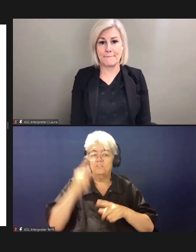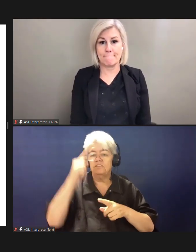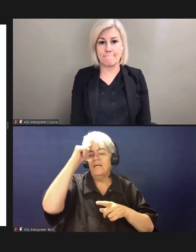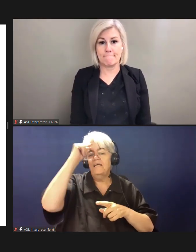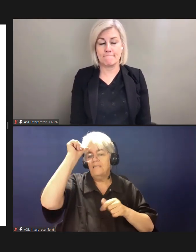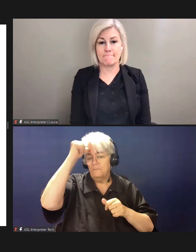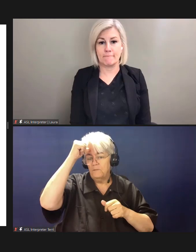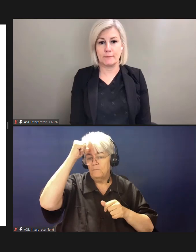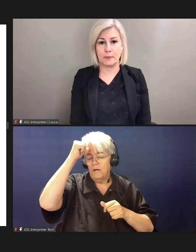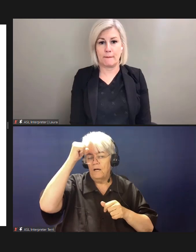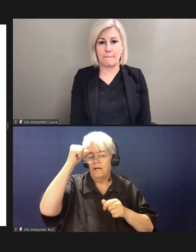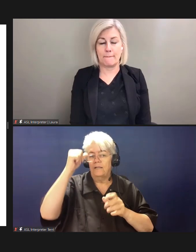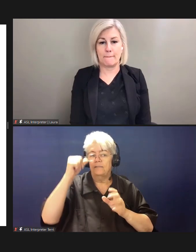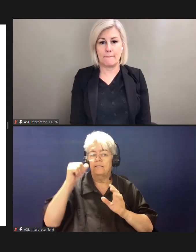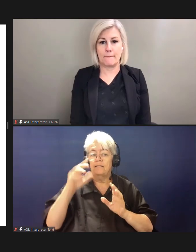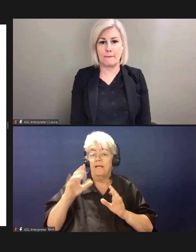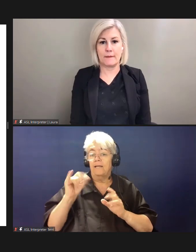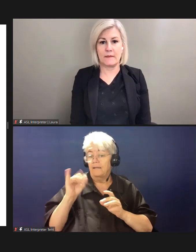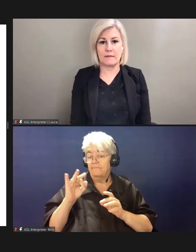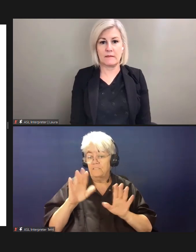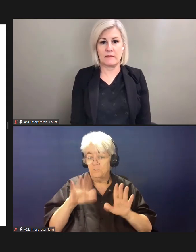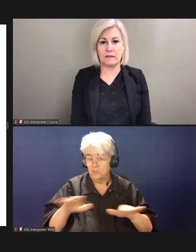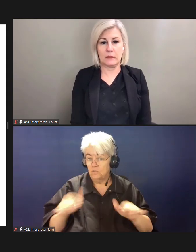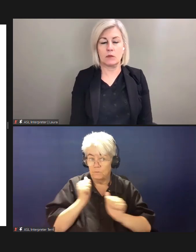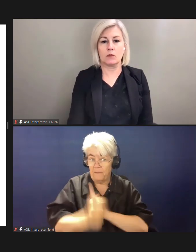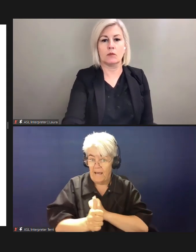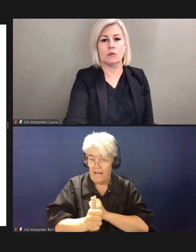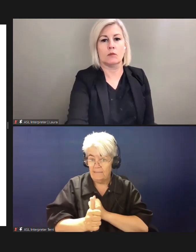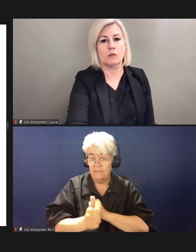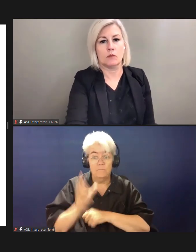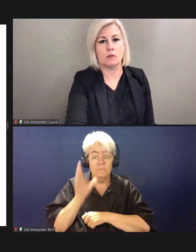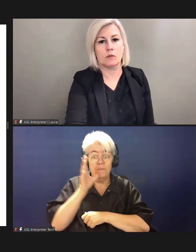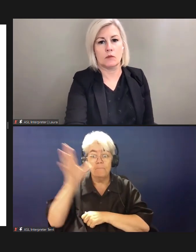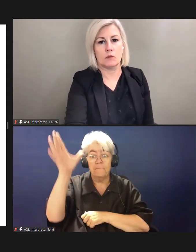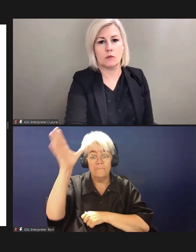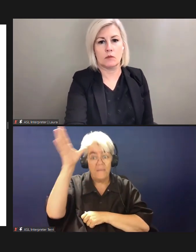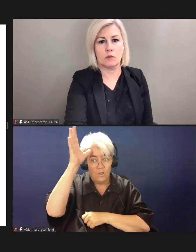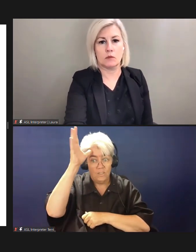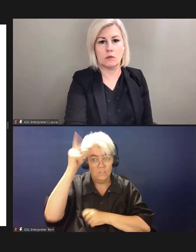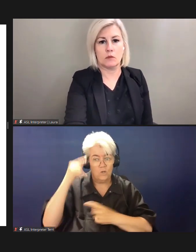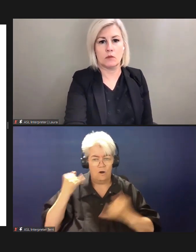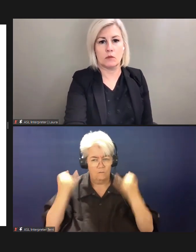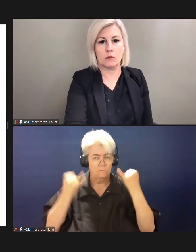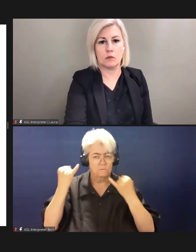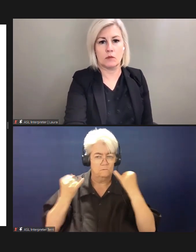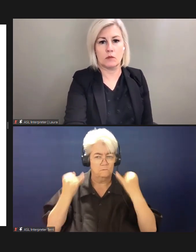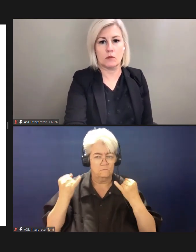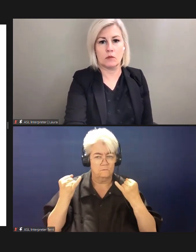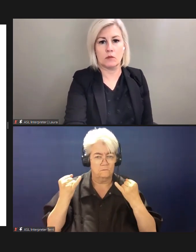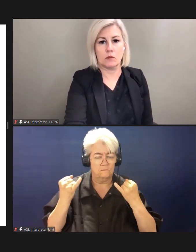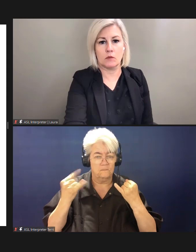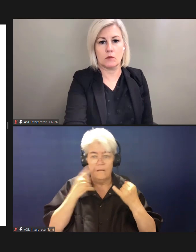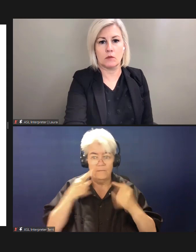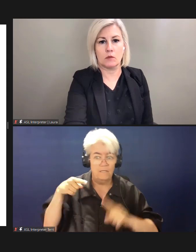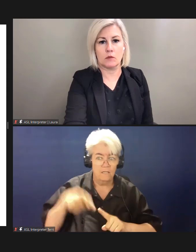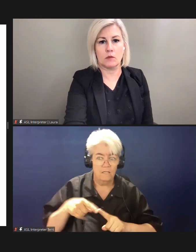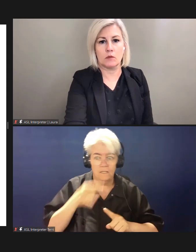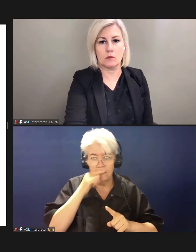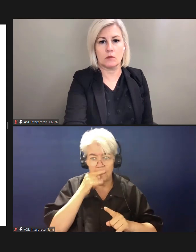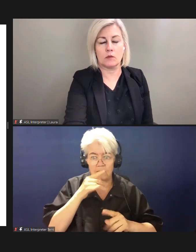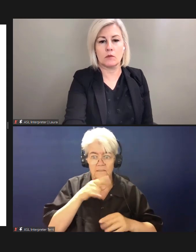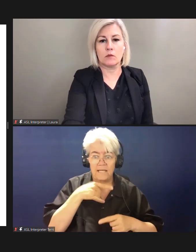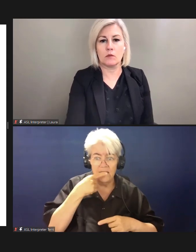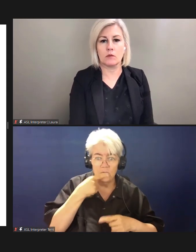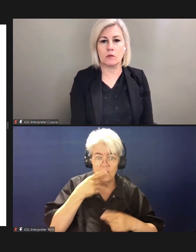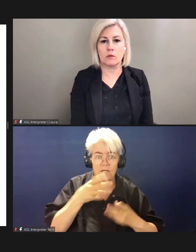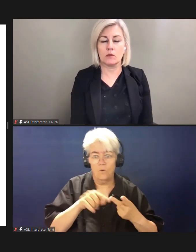mind, too, that if children pass, but parents remain concerned about their hearing or